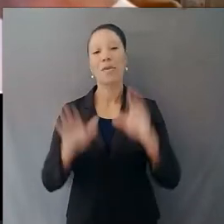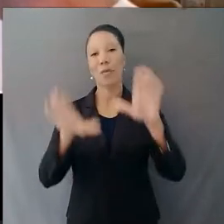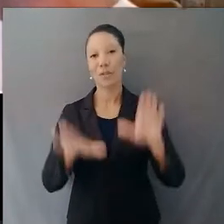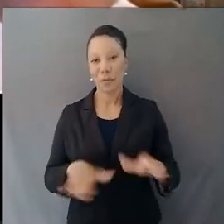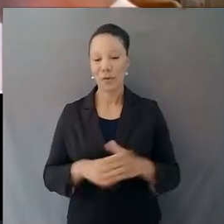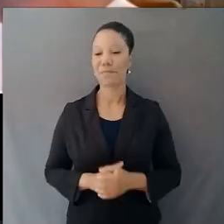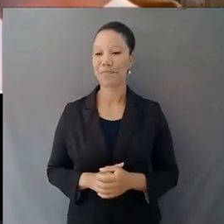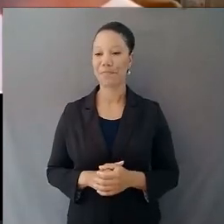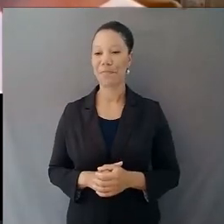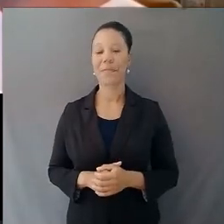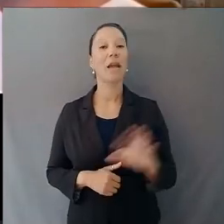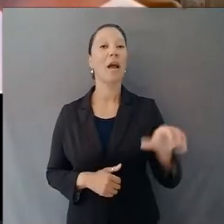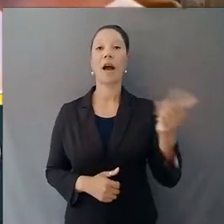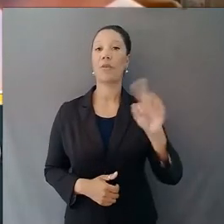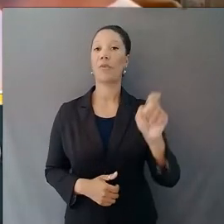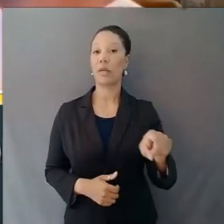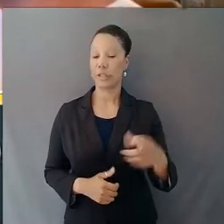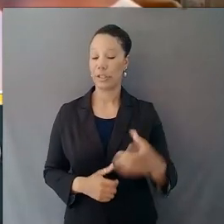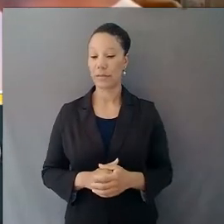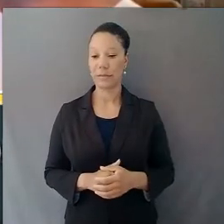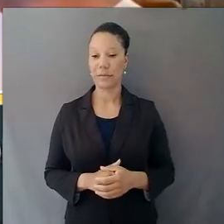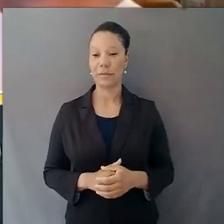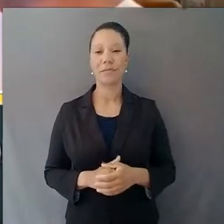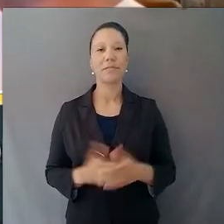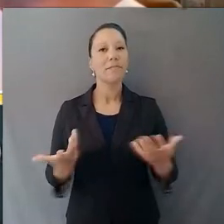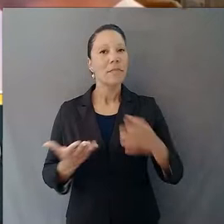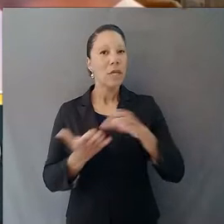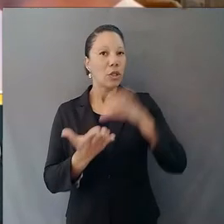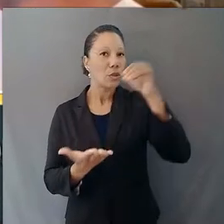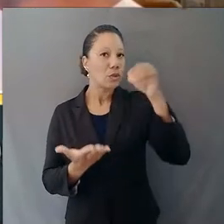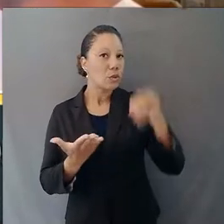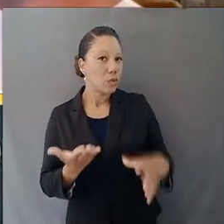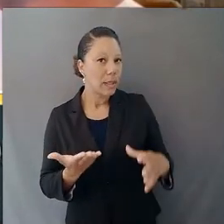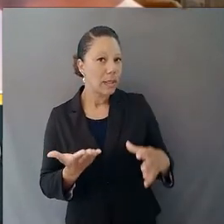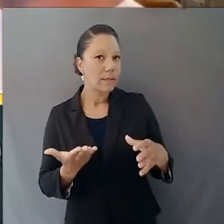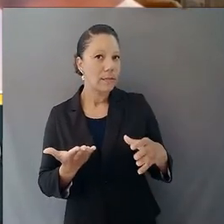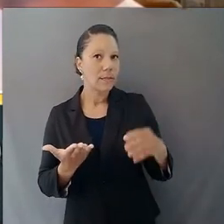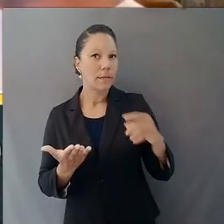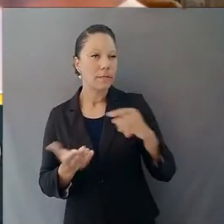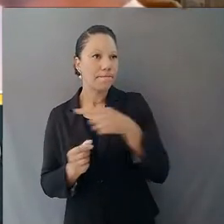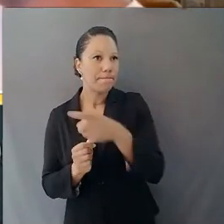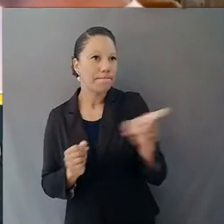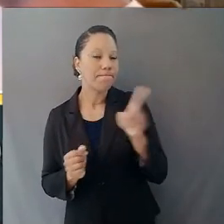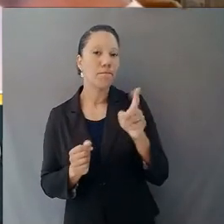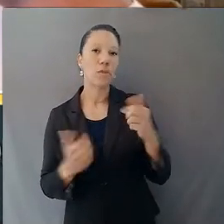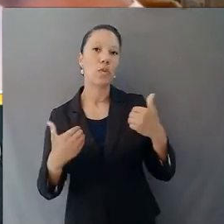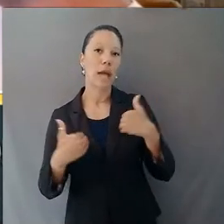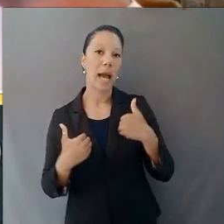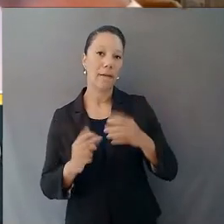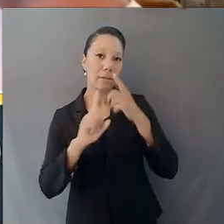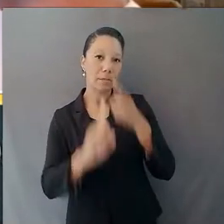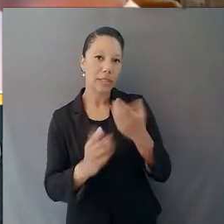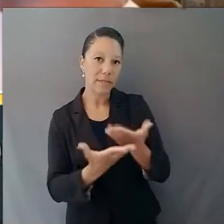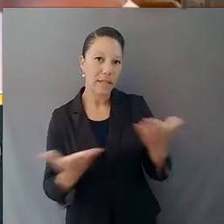to another question out there. What about our students? Do you have specific things that you